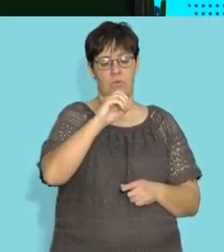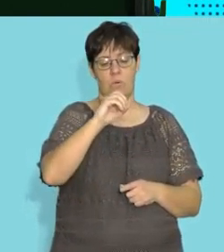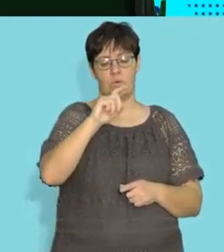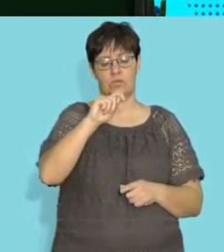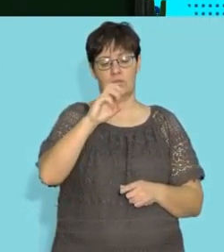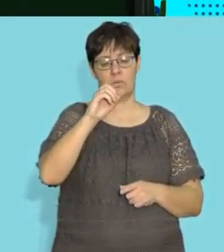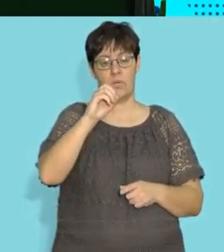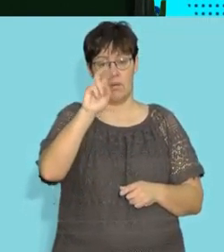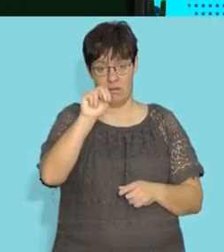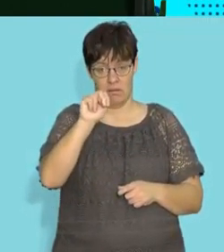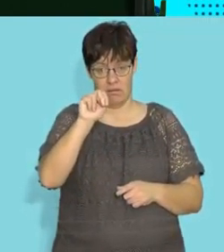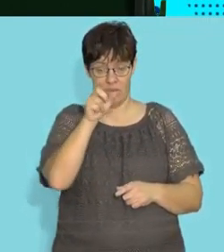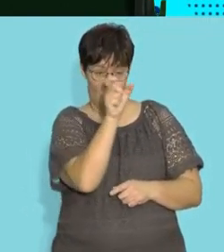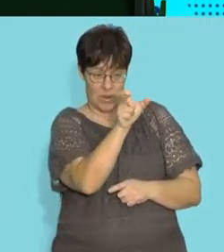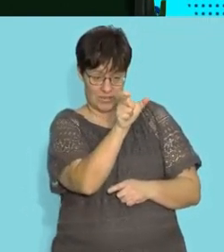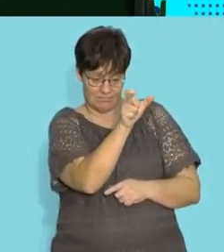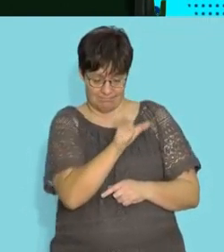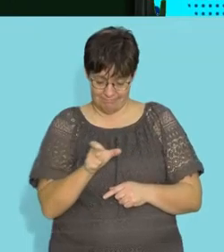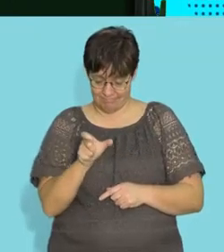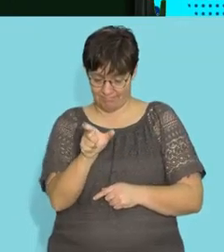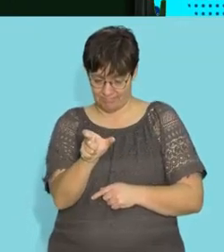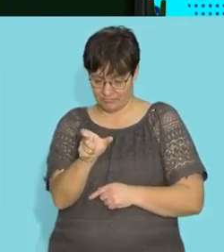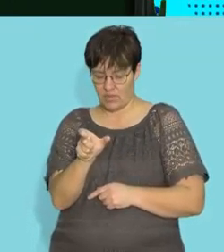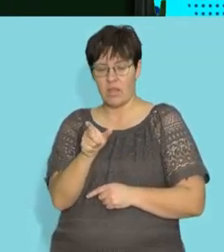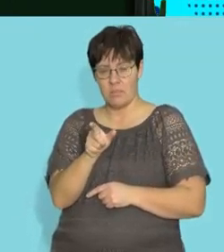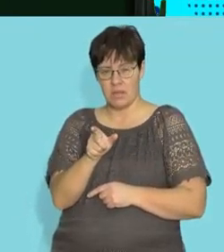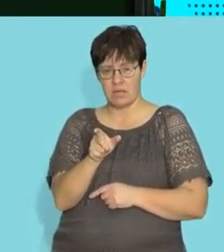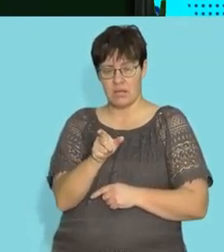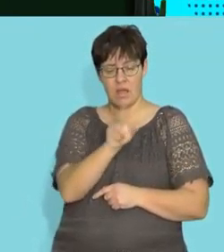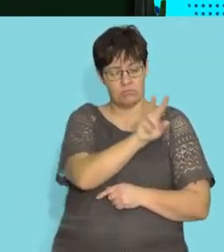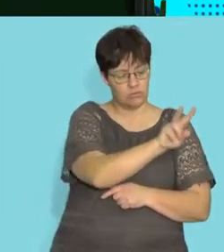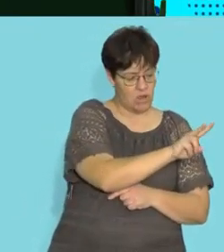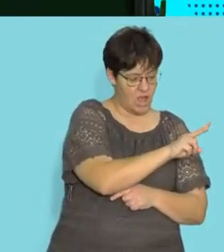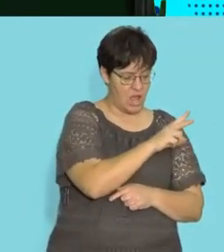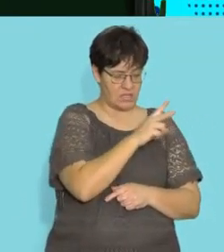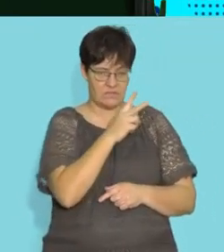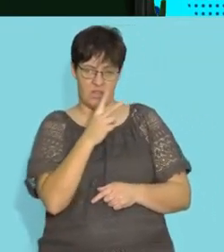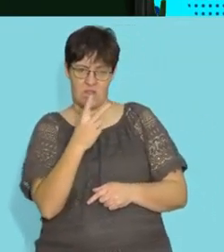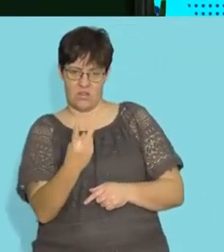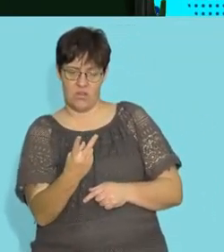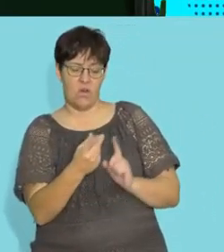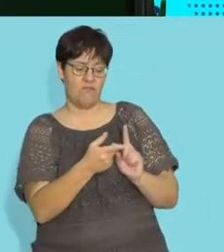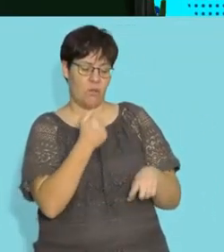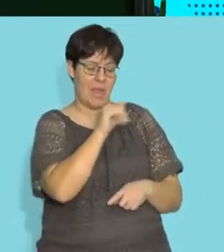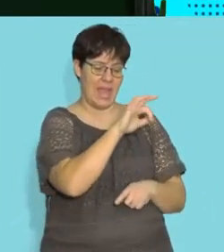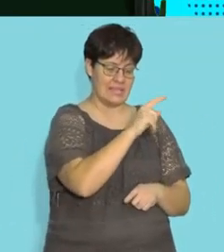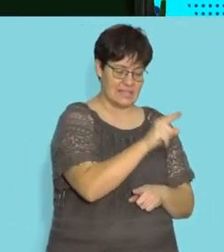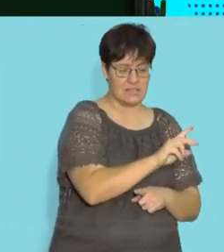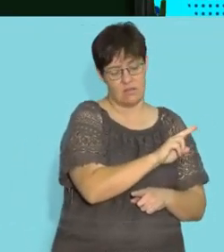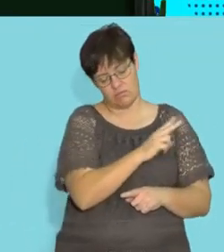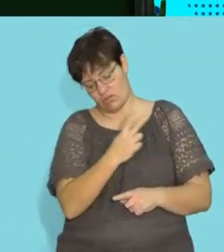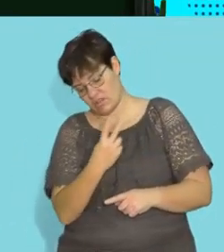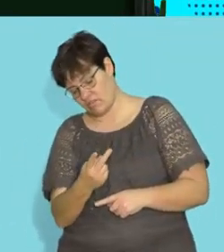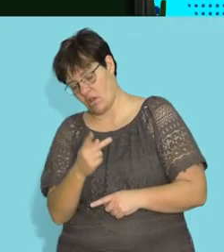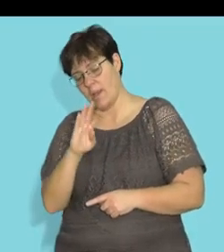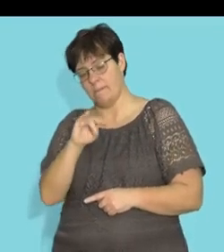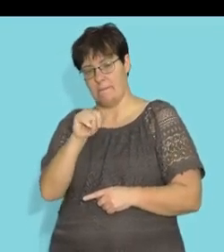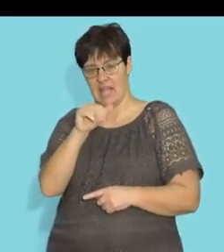and look at proteolytic reactions. Now, we spoke about proteolytic reactions at an earlier